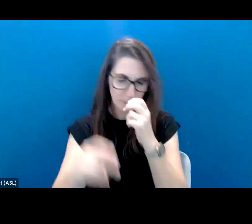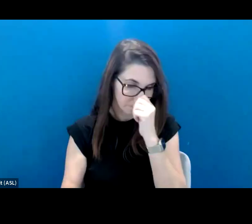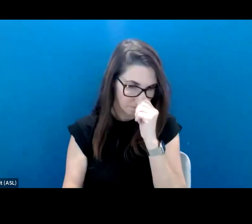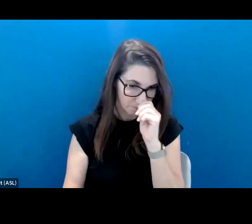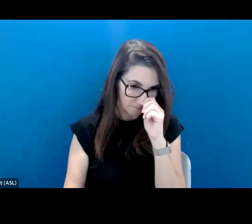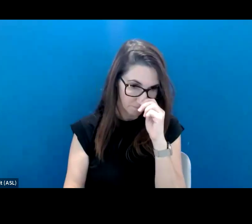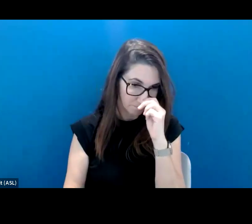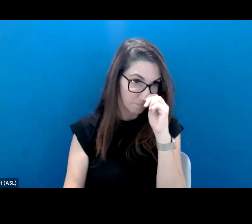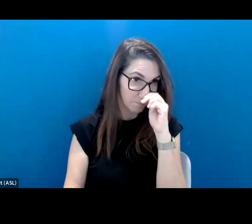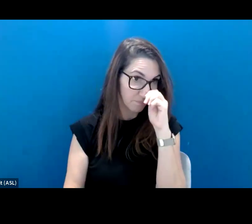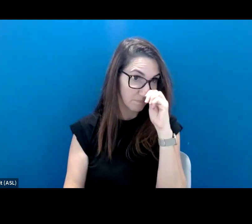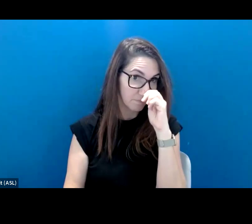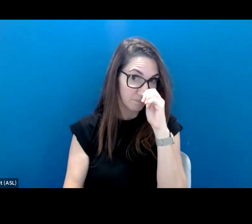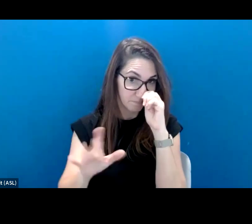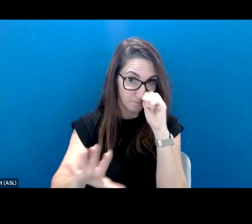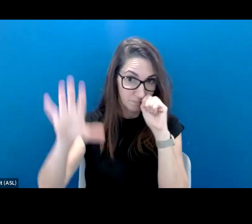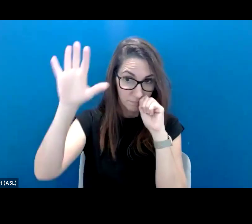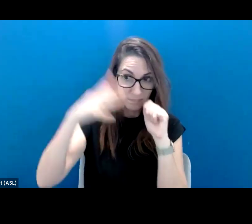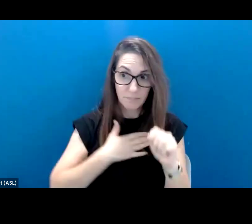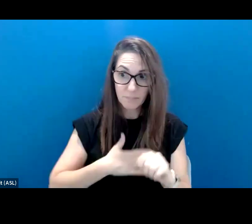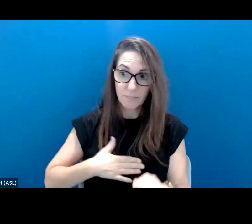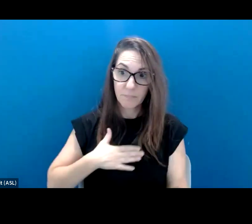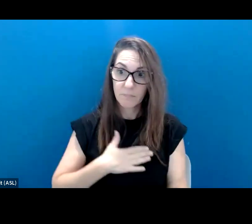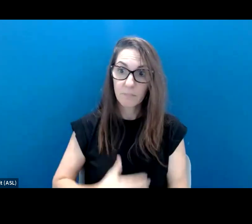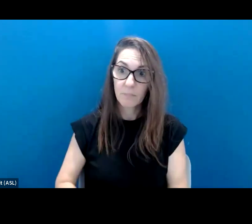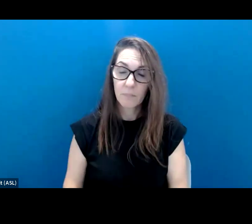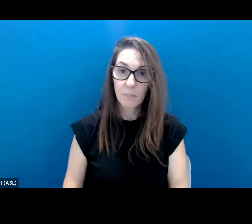that. Just raise your hand.